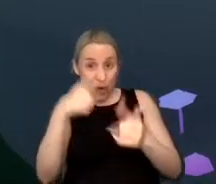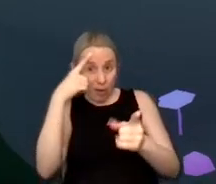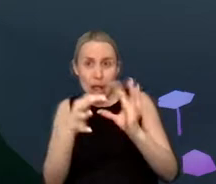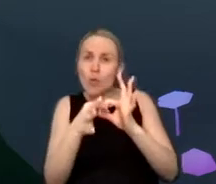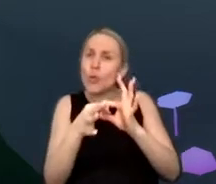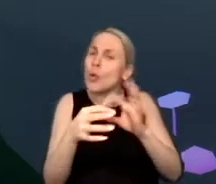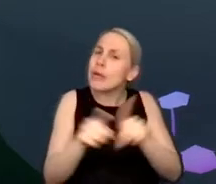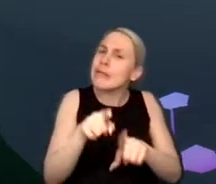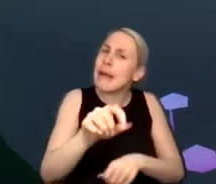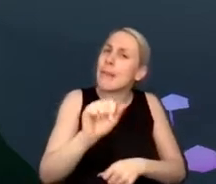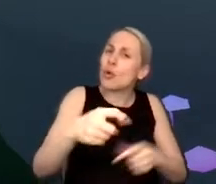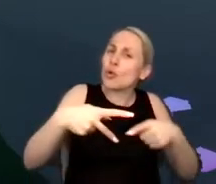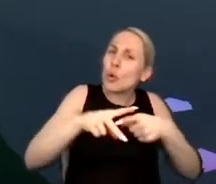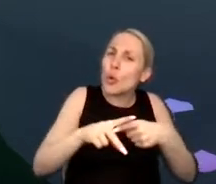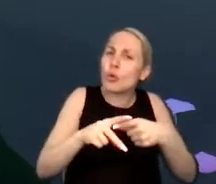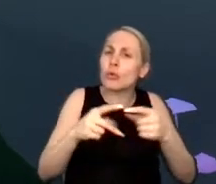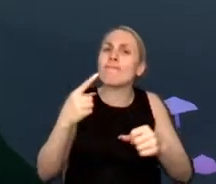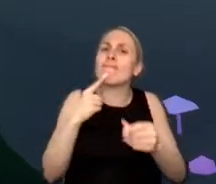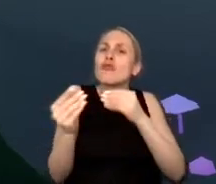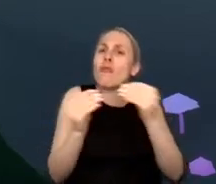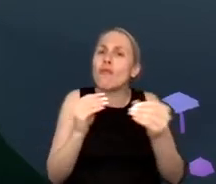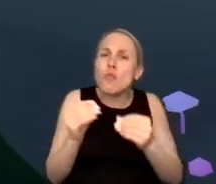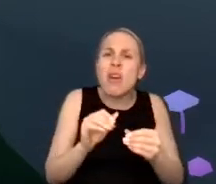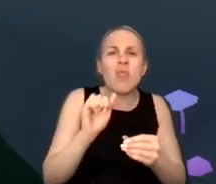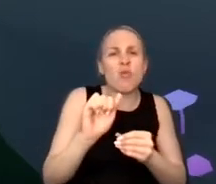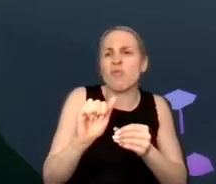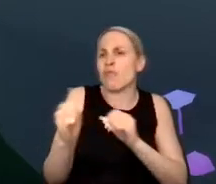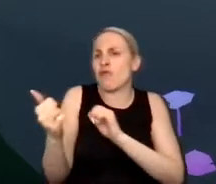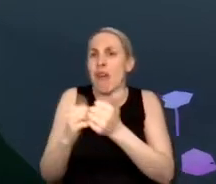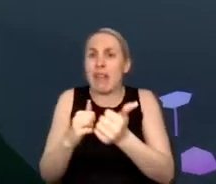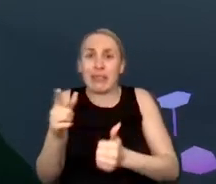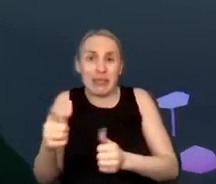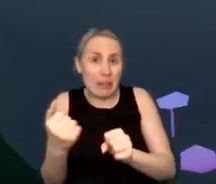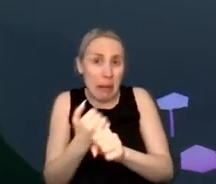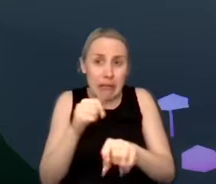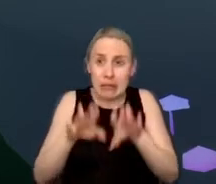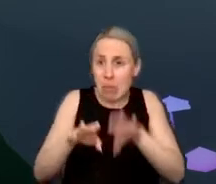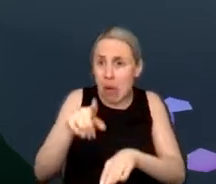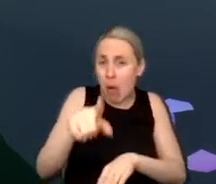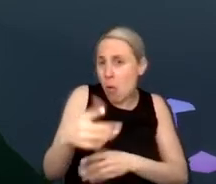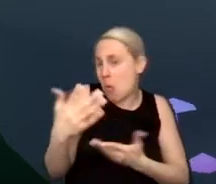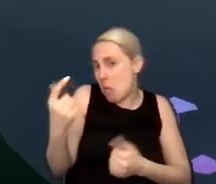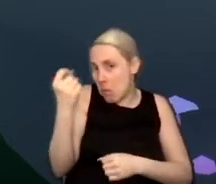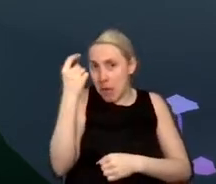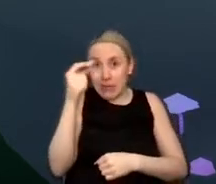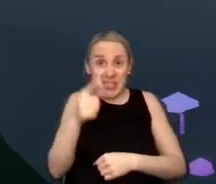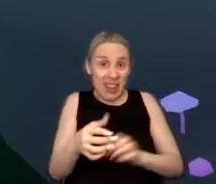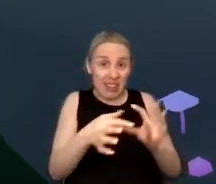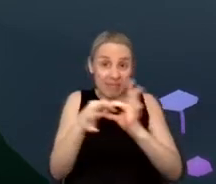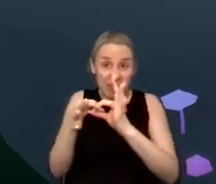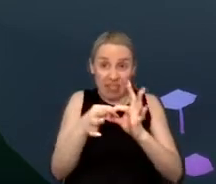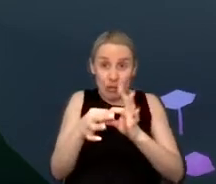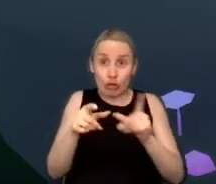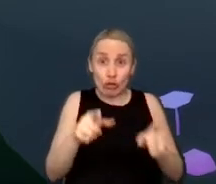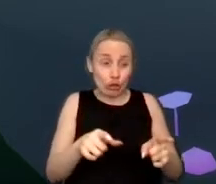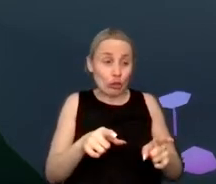use for your practices or your peers? What do you think there's like, if there's any connection between how people use